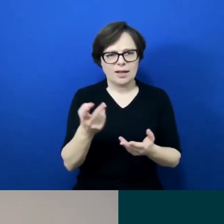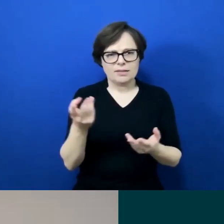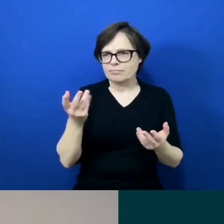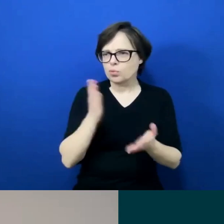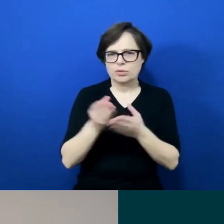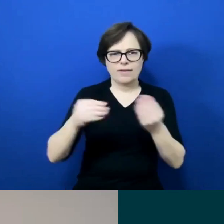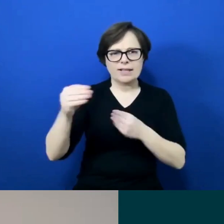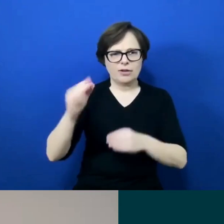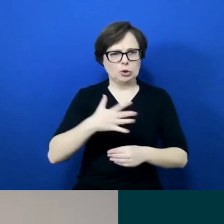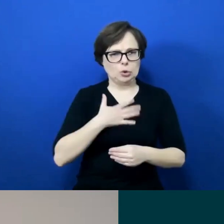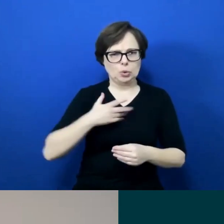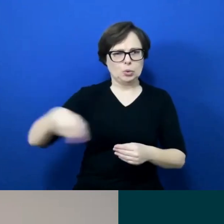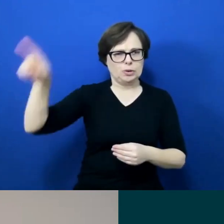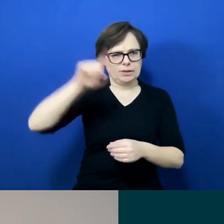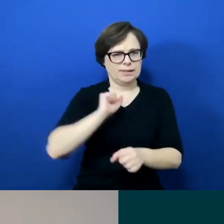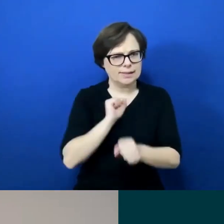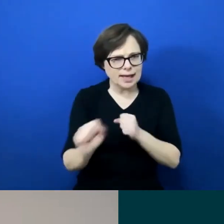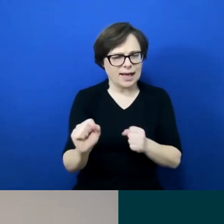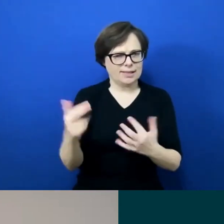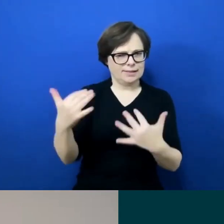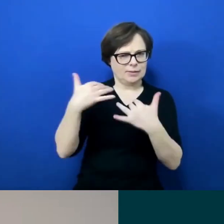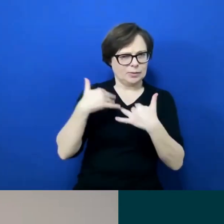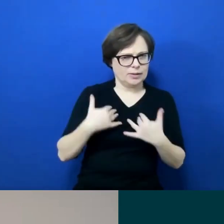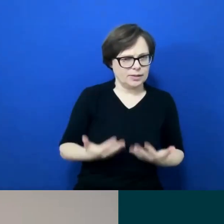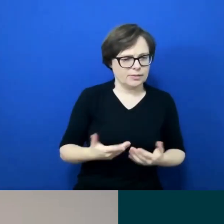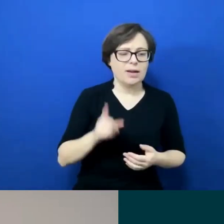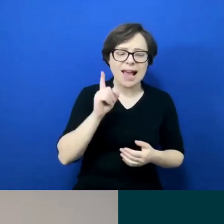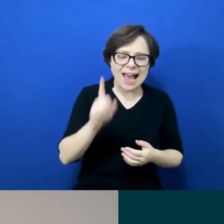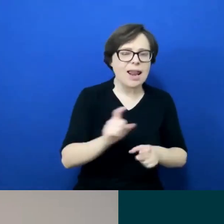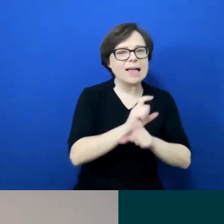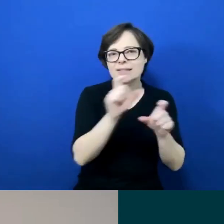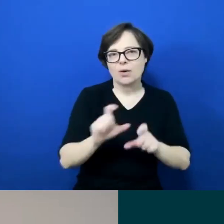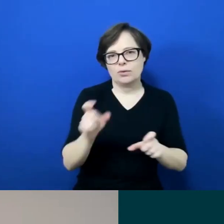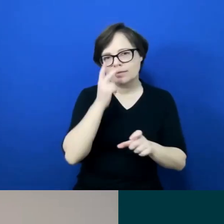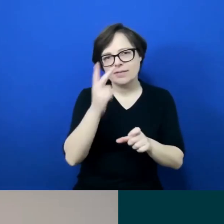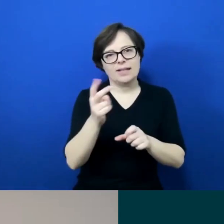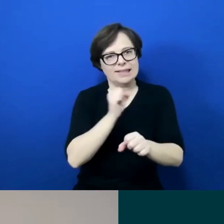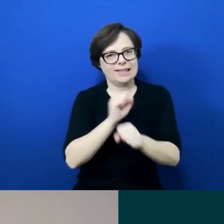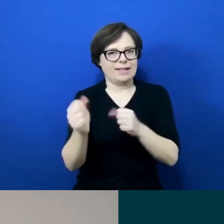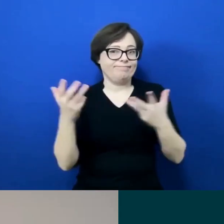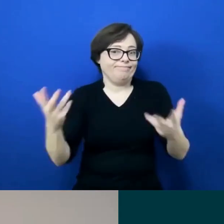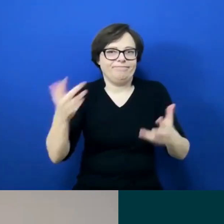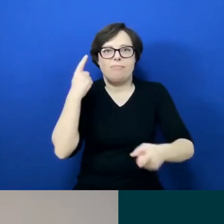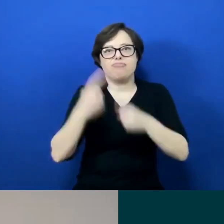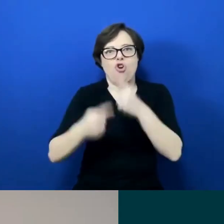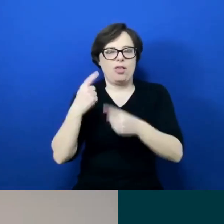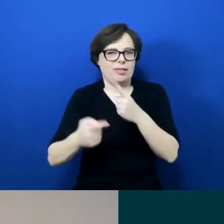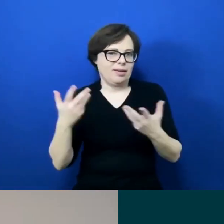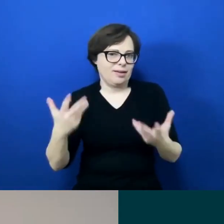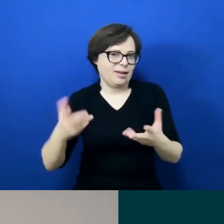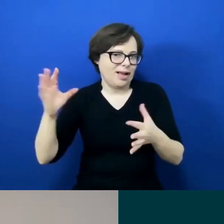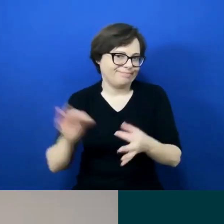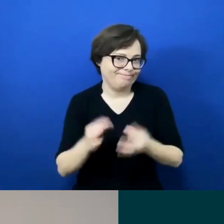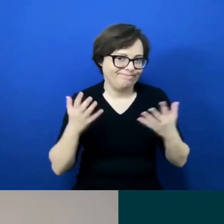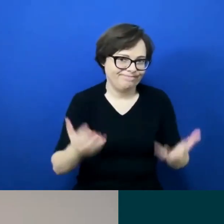we feel more and more. And nonetheless, it is still politically tainted